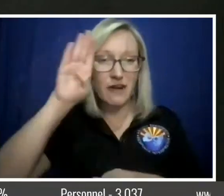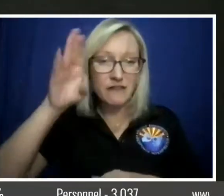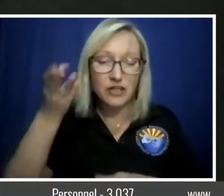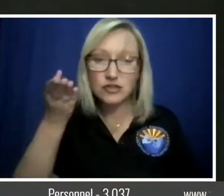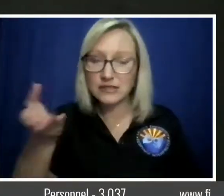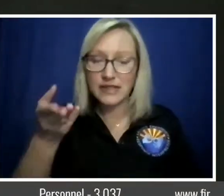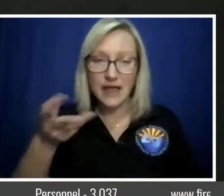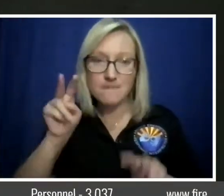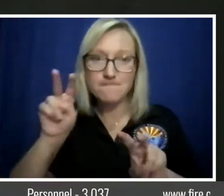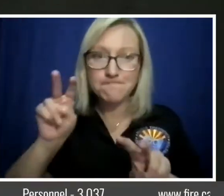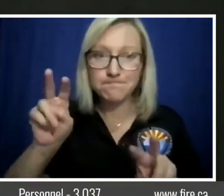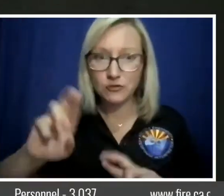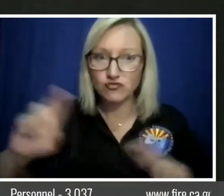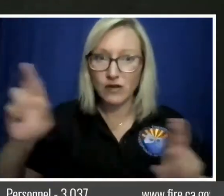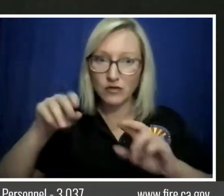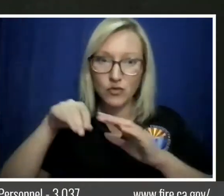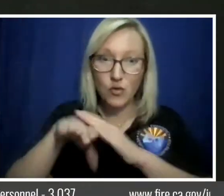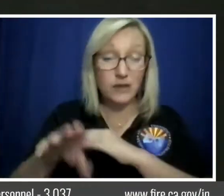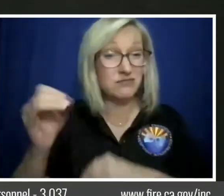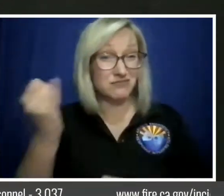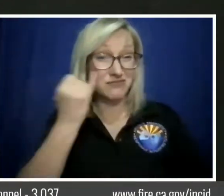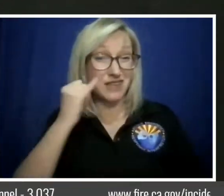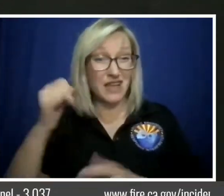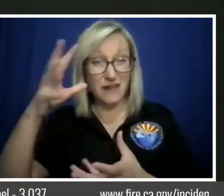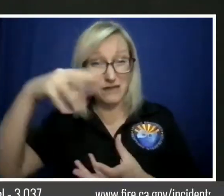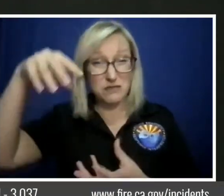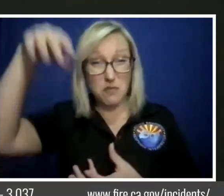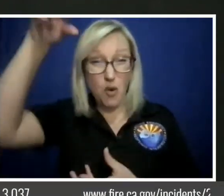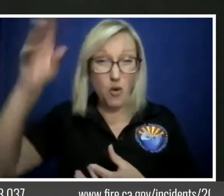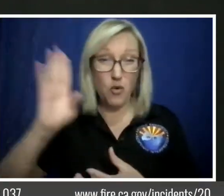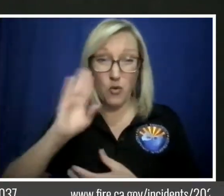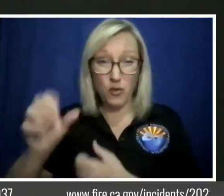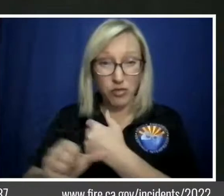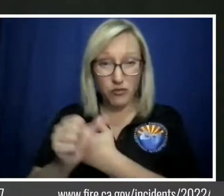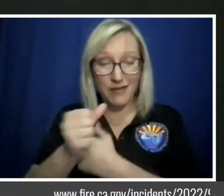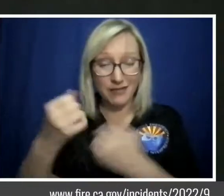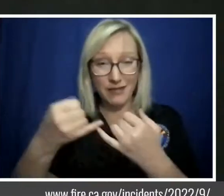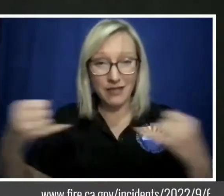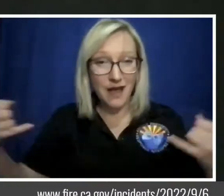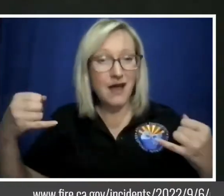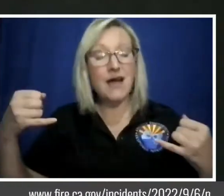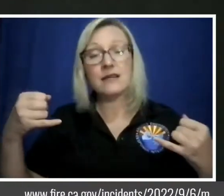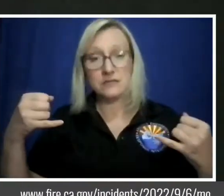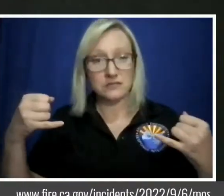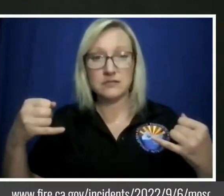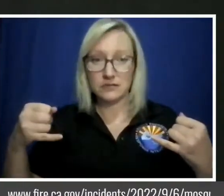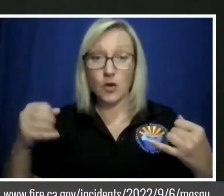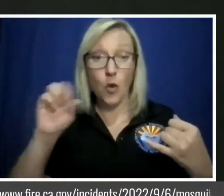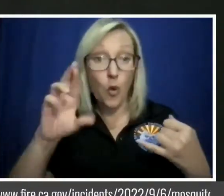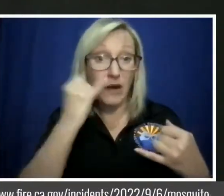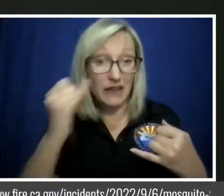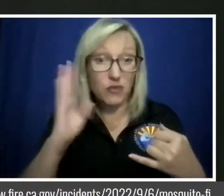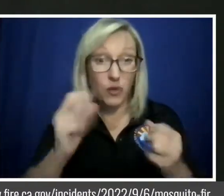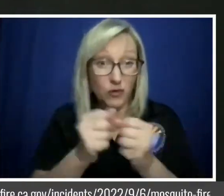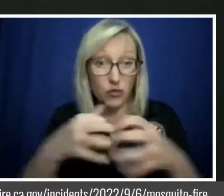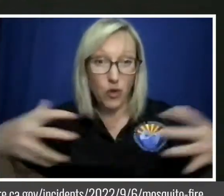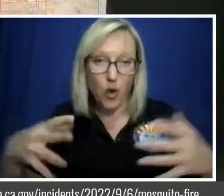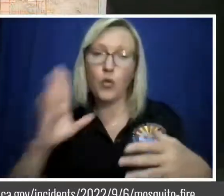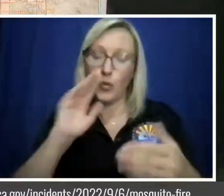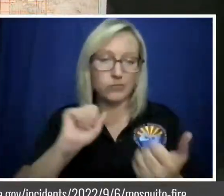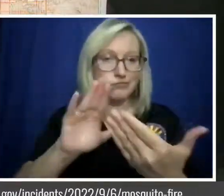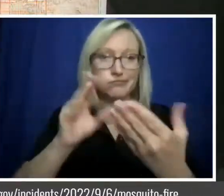making sure that those smokes that pose a threat to the line and to this fire getting any bigger are going to be taken care of in a timely fashion. Thank